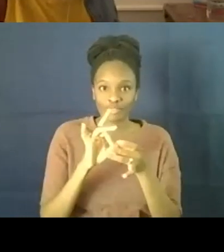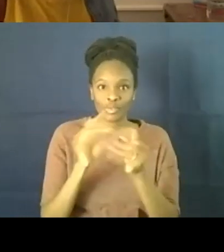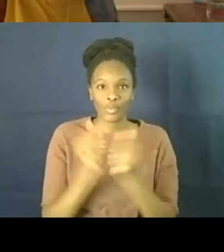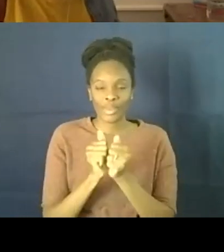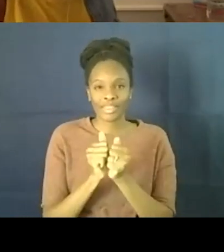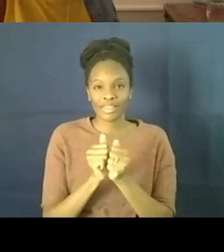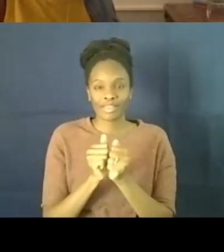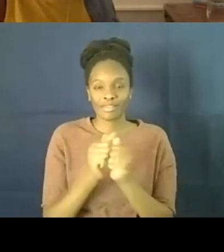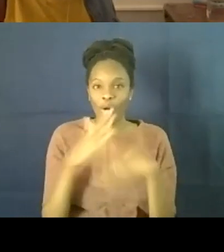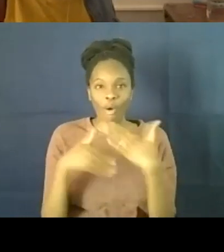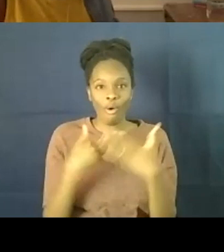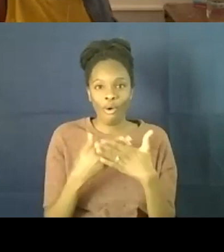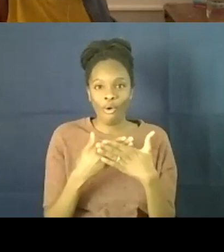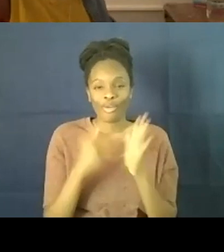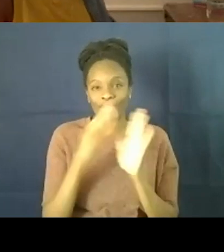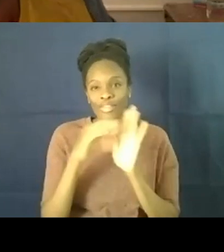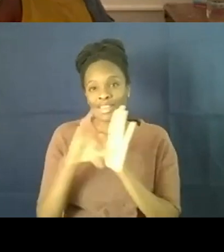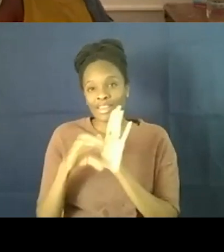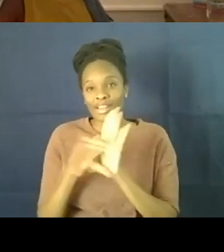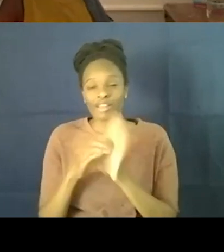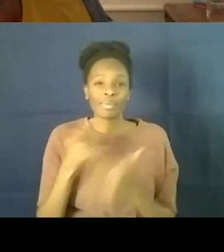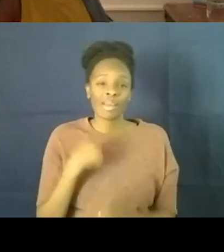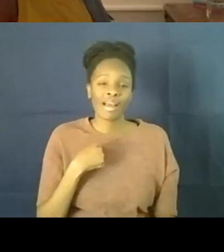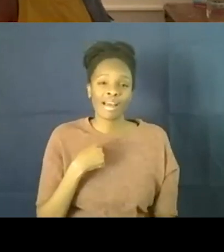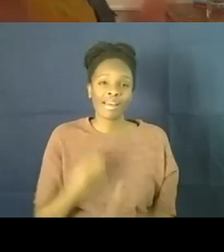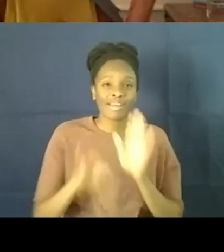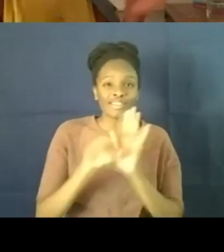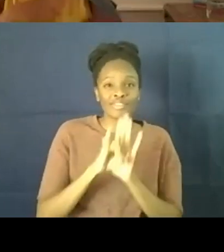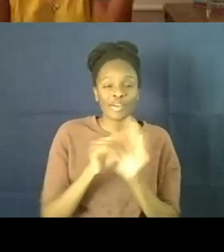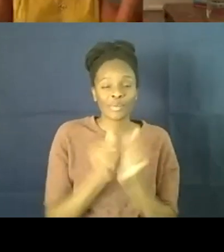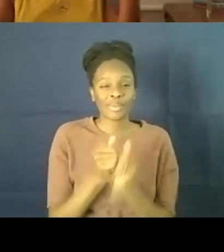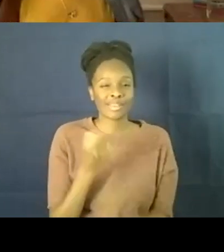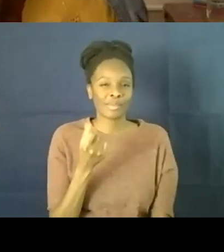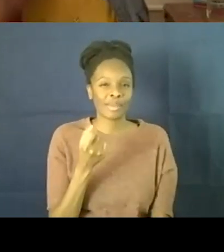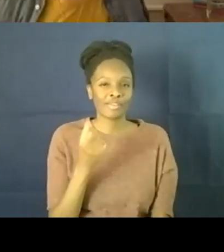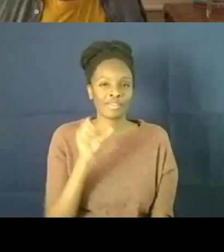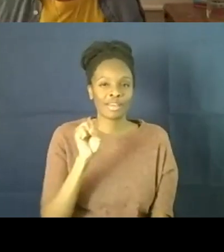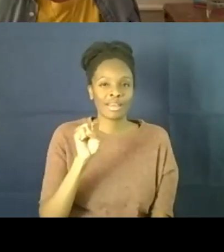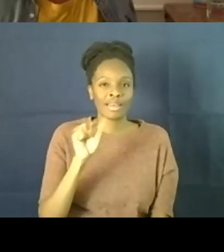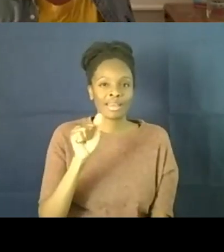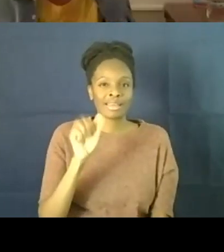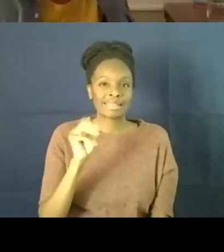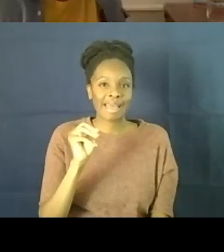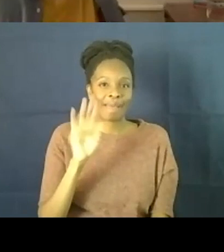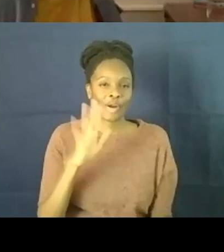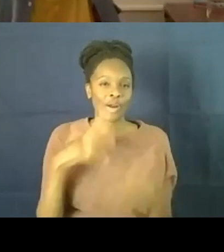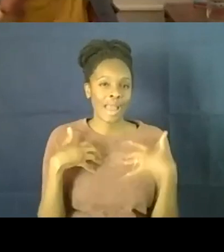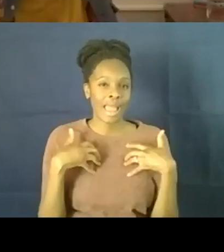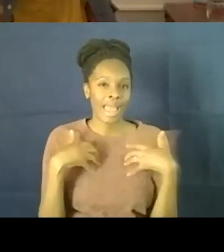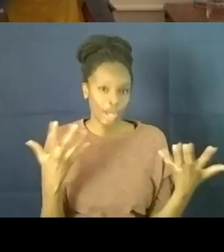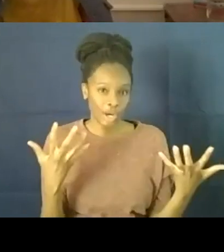characters. You know, maybe I identify with a little bit of Sam's anger. I'm just gonna put that out there. I don't know.